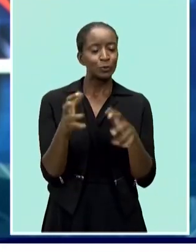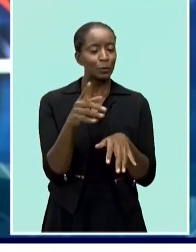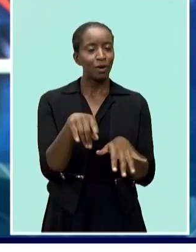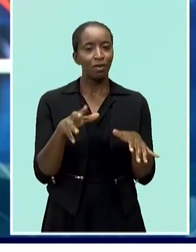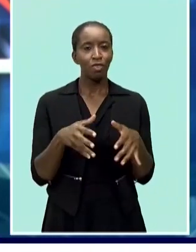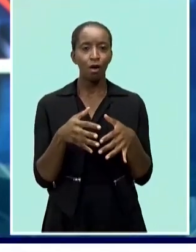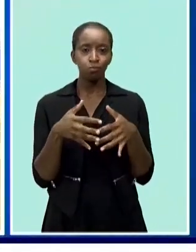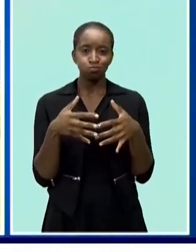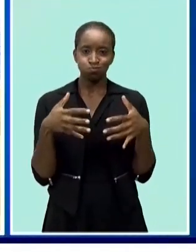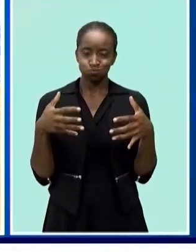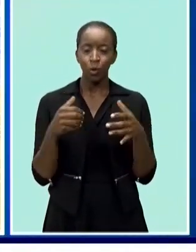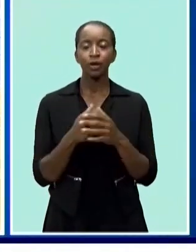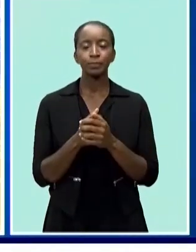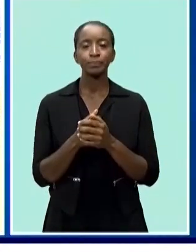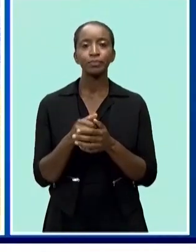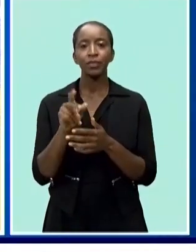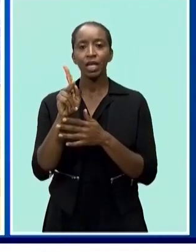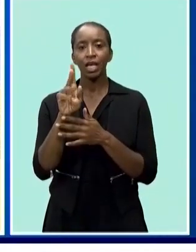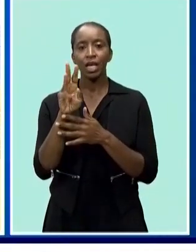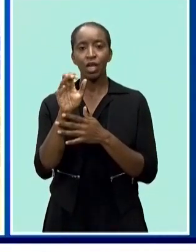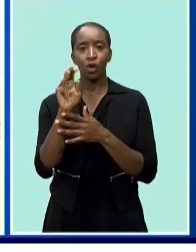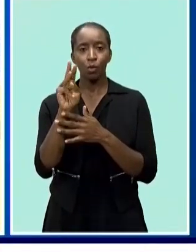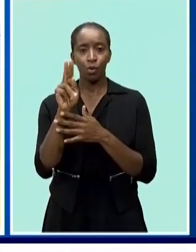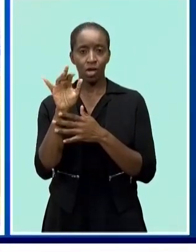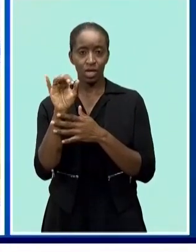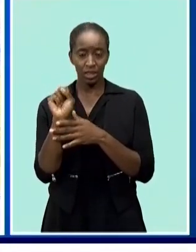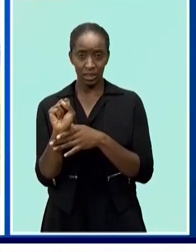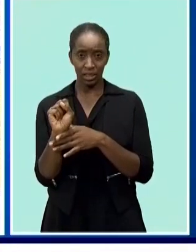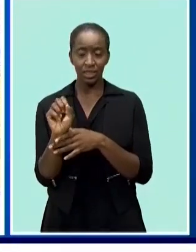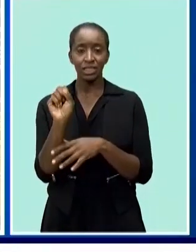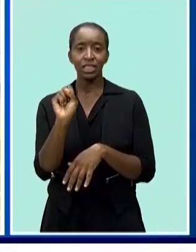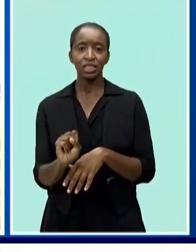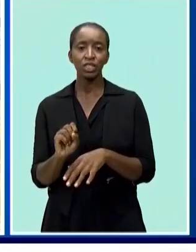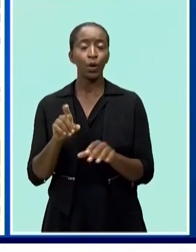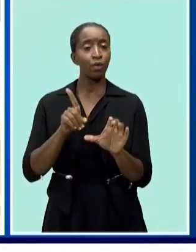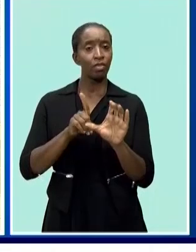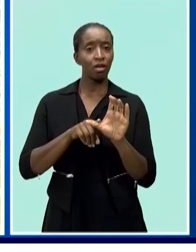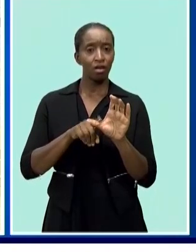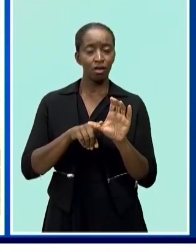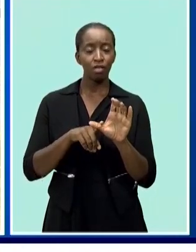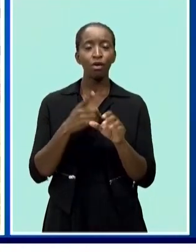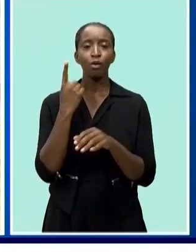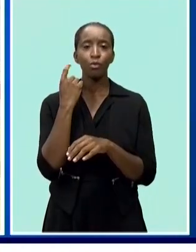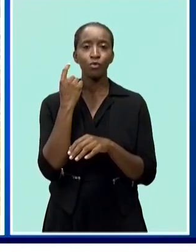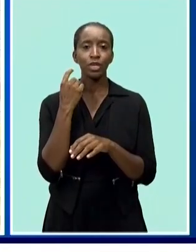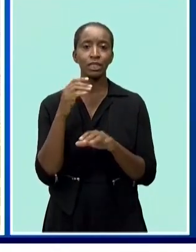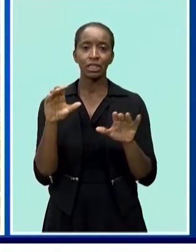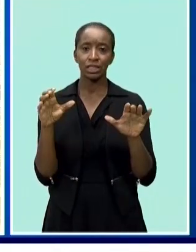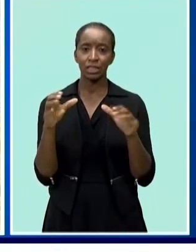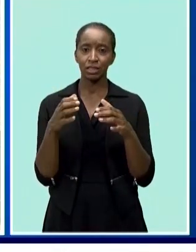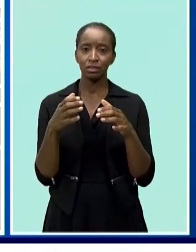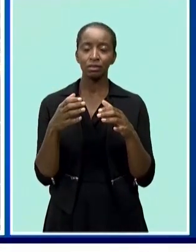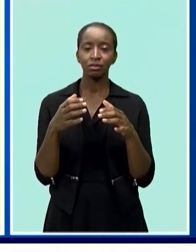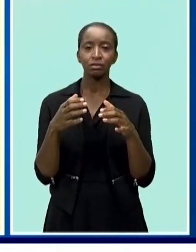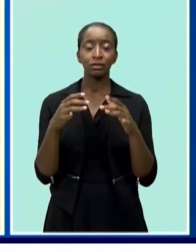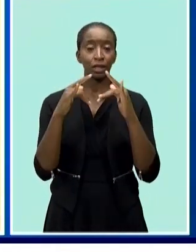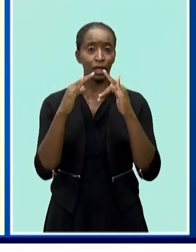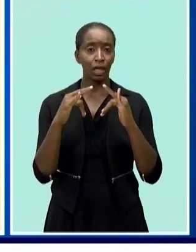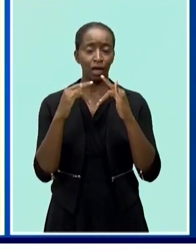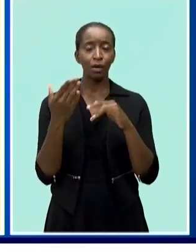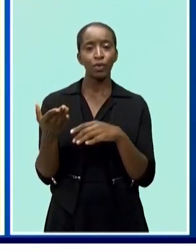The Kiwani's Barbados South Club attracted 19 children at its recently concluded David Rollins Nutrition Camp at the Hilda Skeen Primary